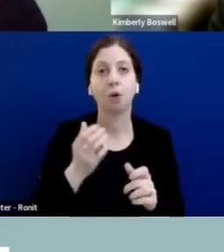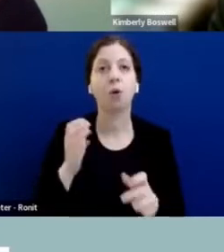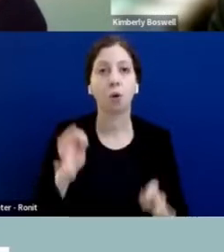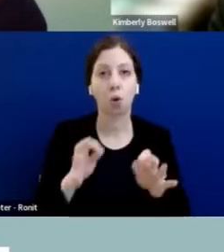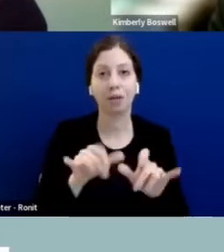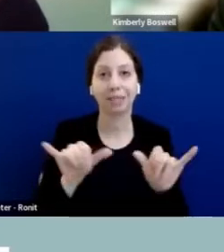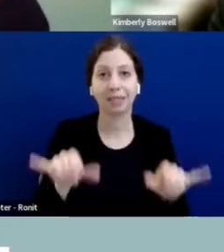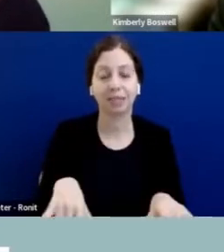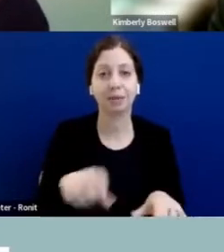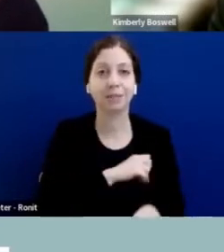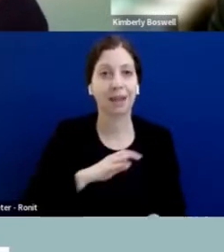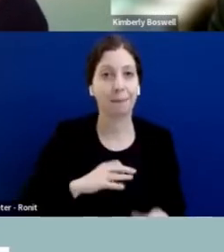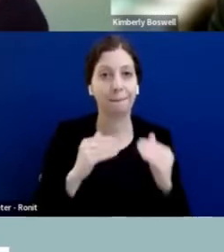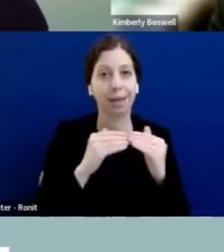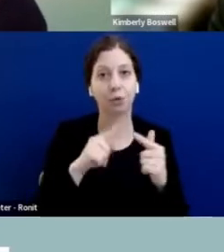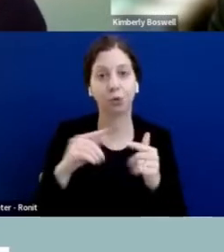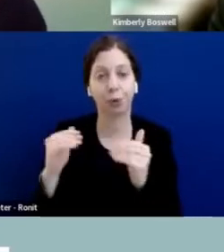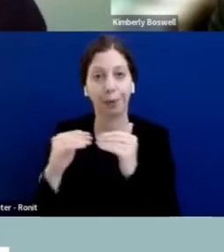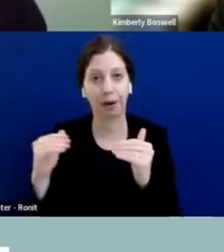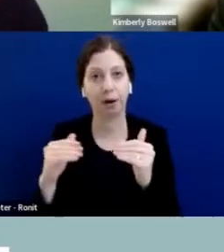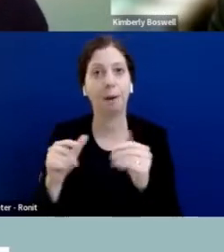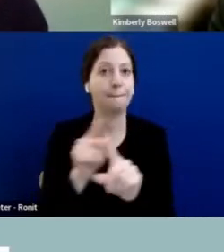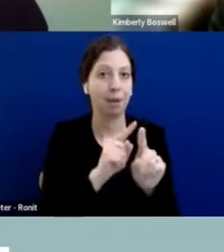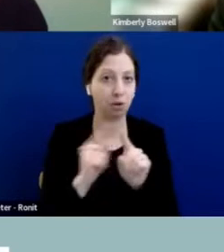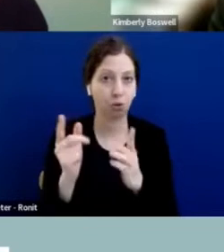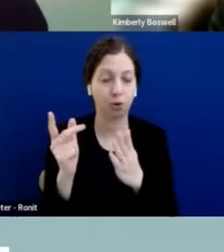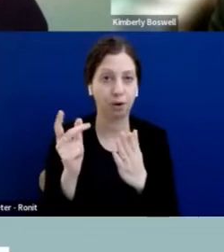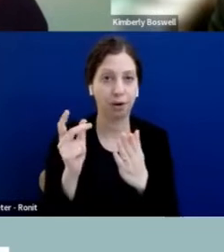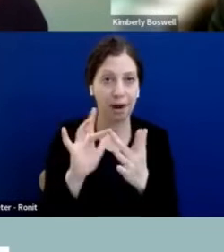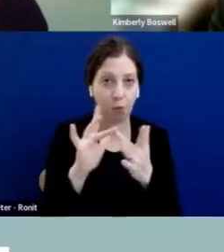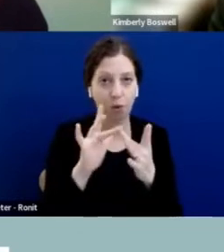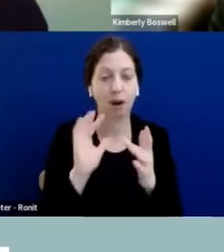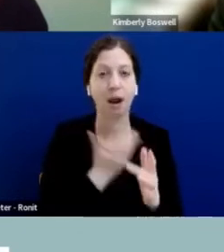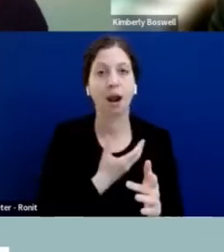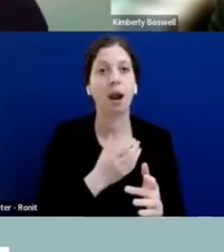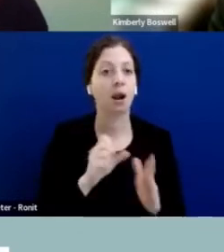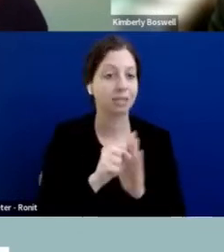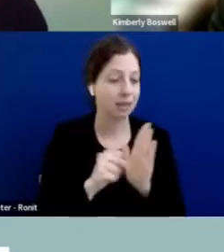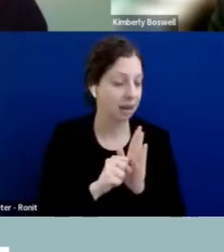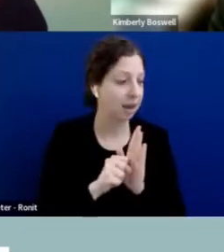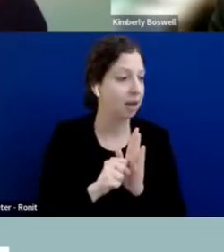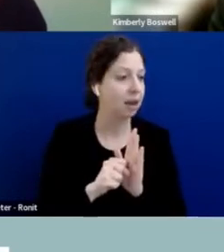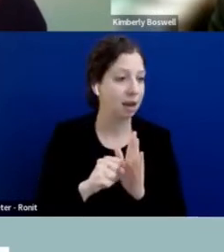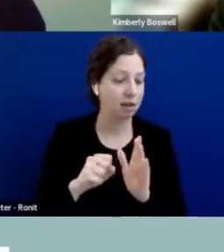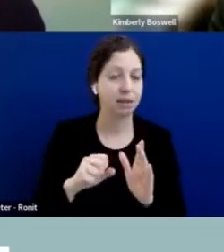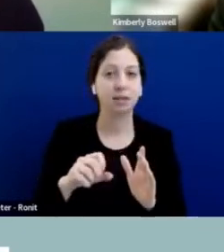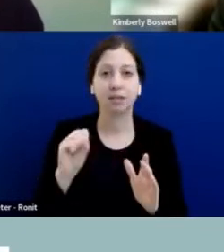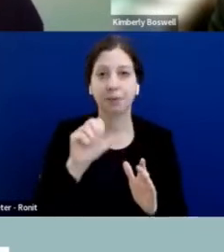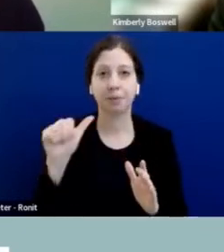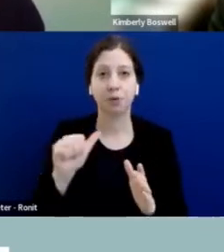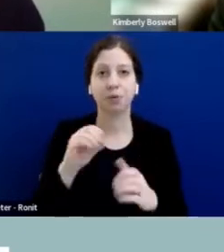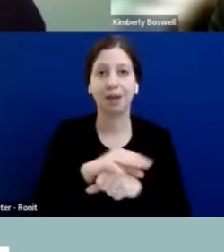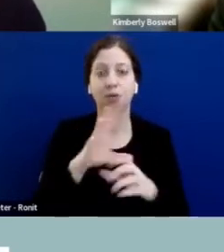our peer-to-peer mentor networks, our state substance use psychiatrists, and statewide substance use